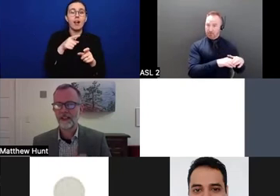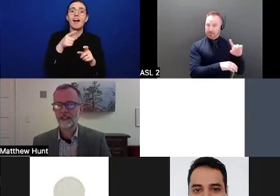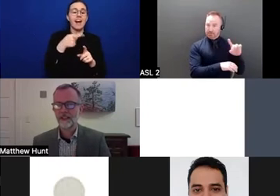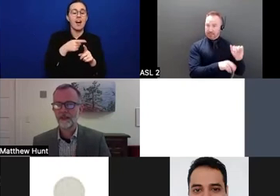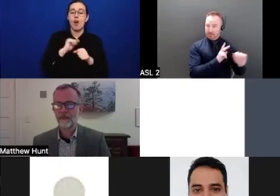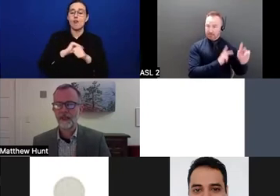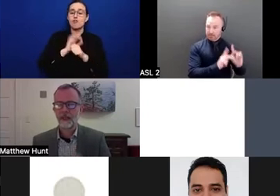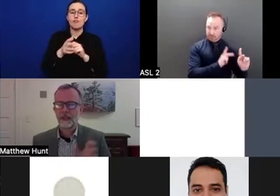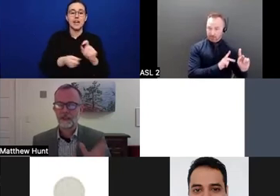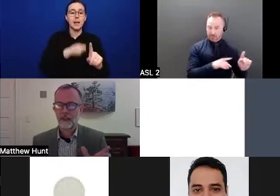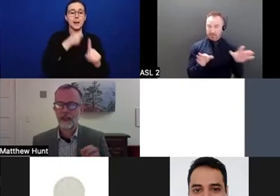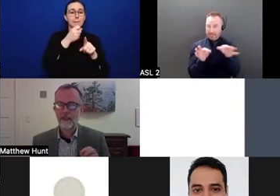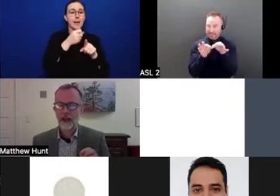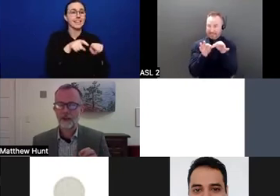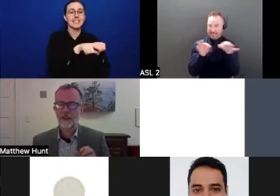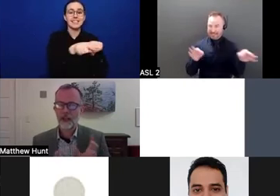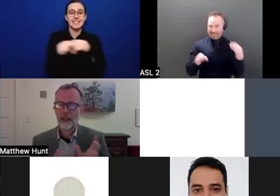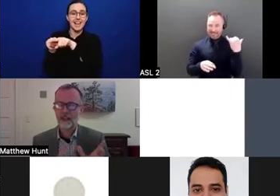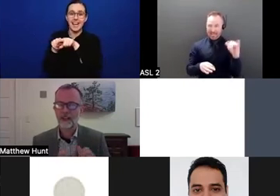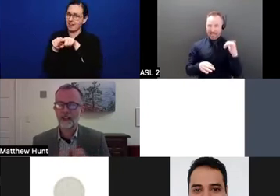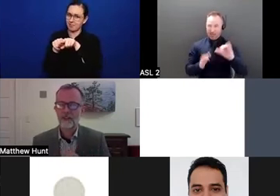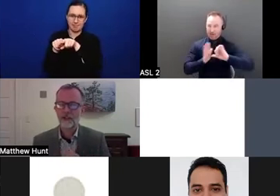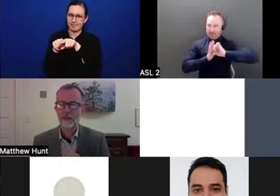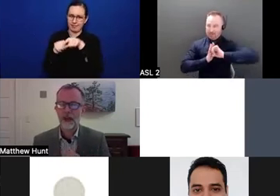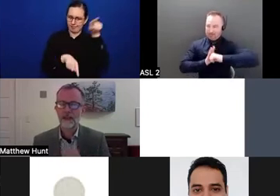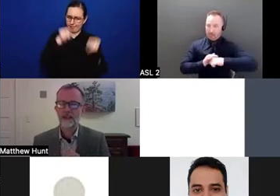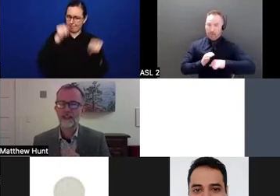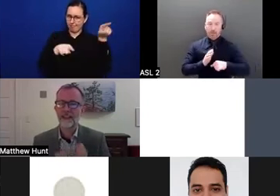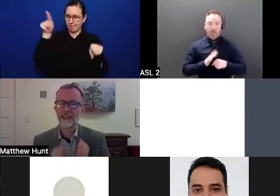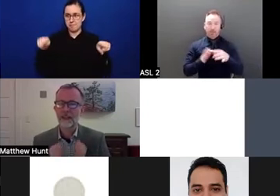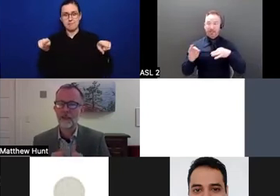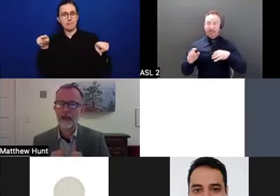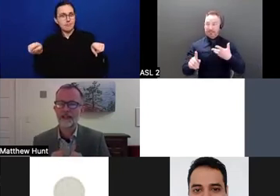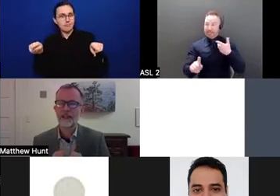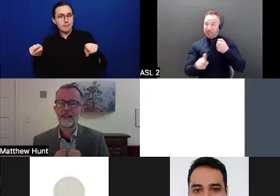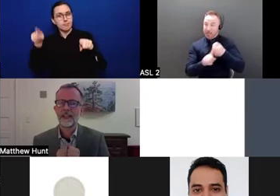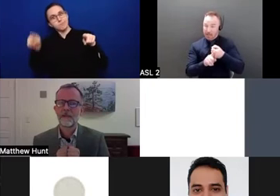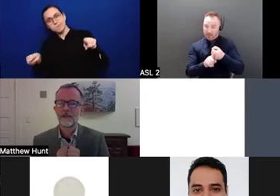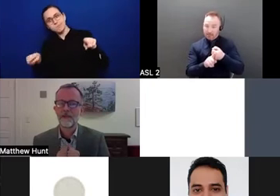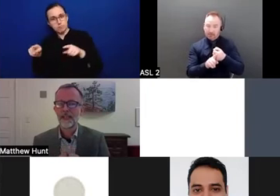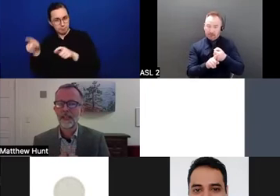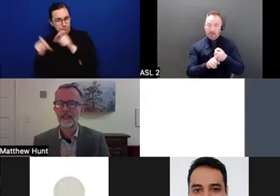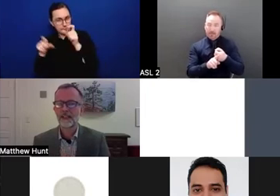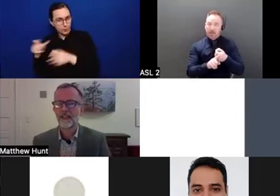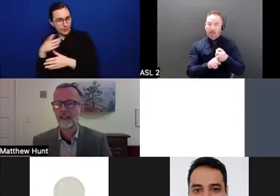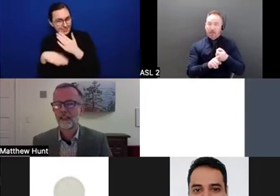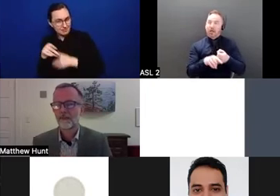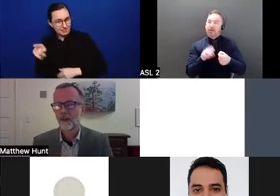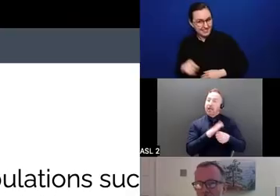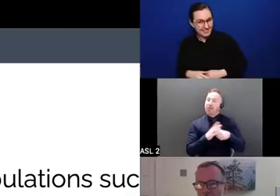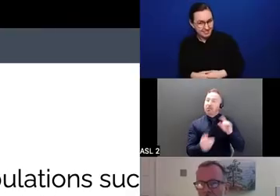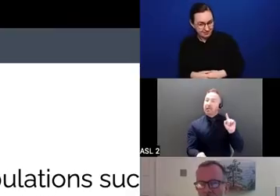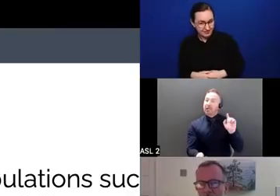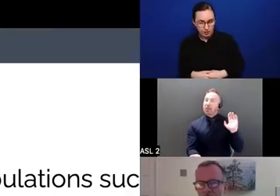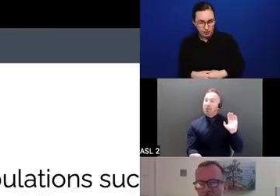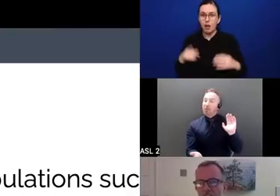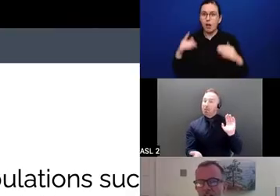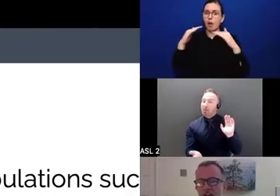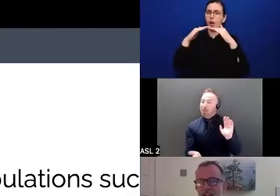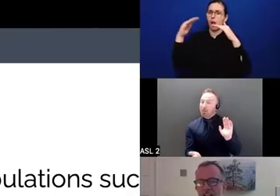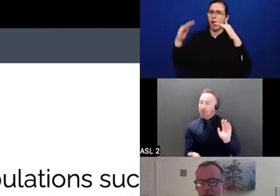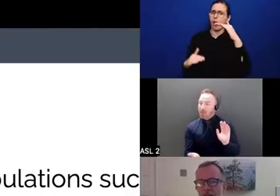this sentence. Speaking about this differential impact, it says, this impact can be mitigated if protective